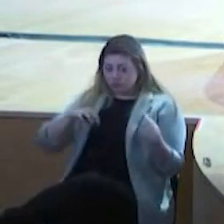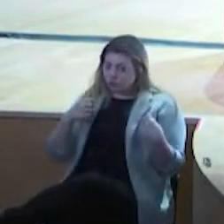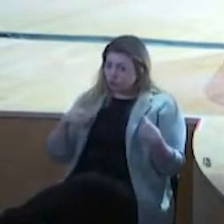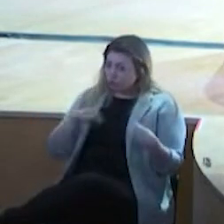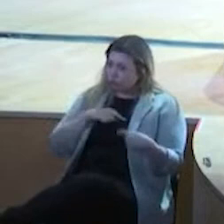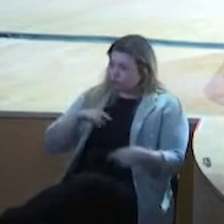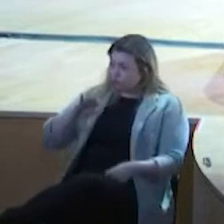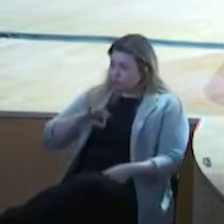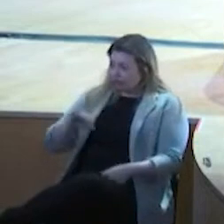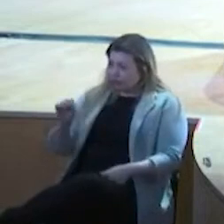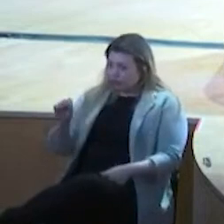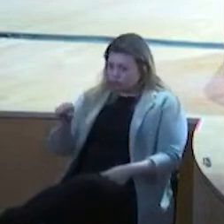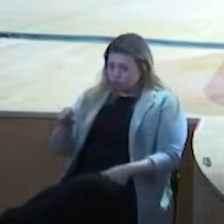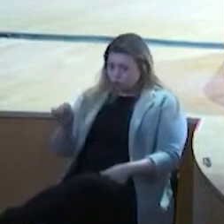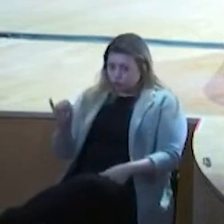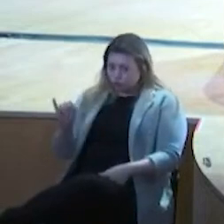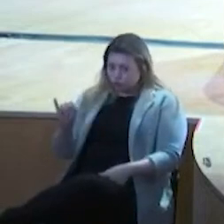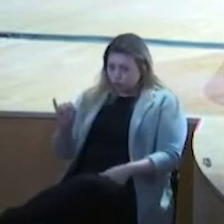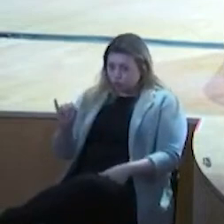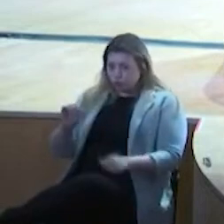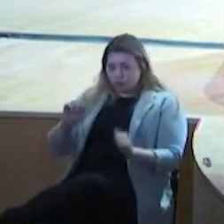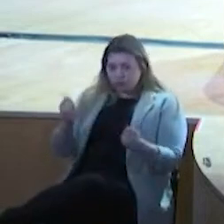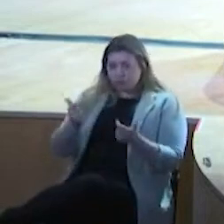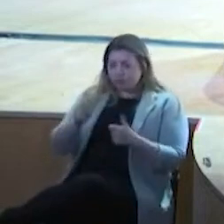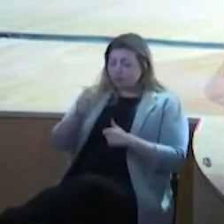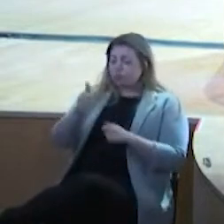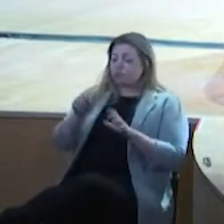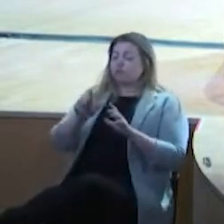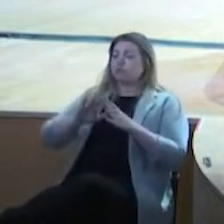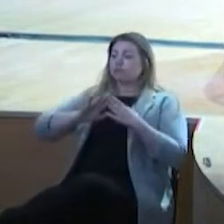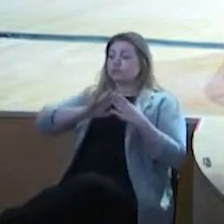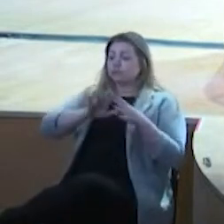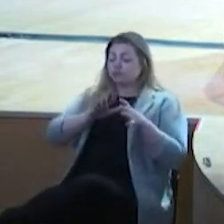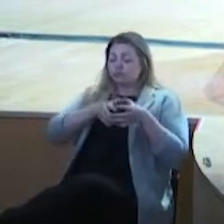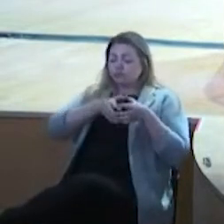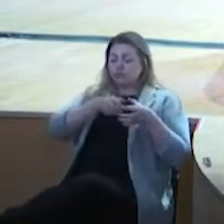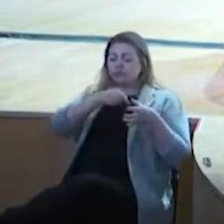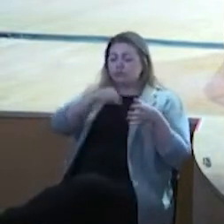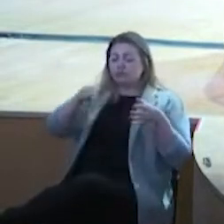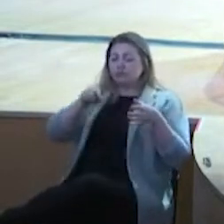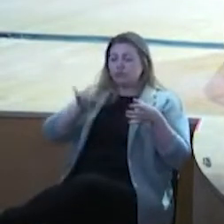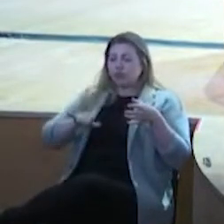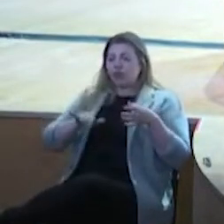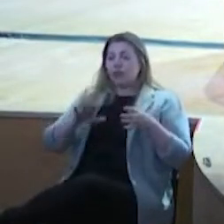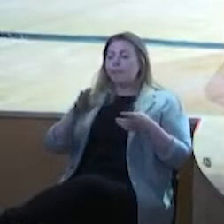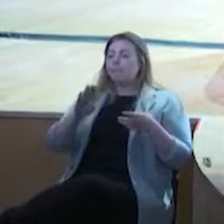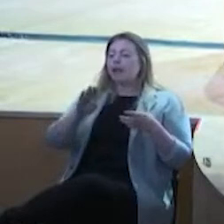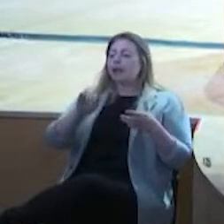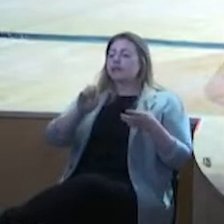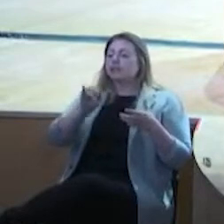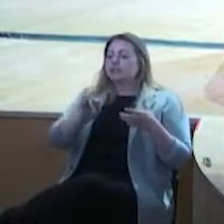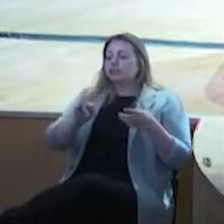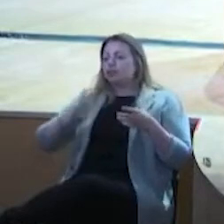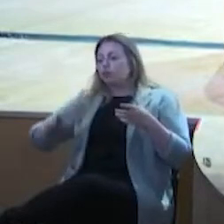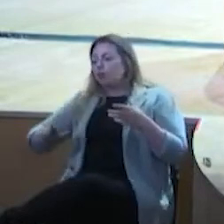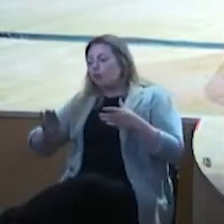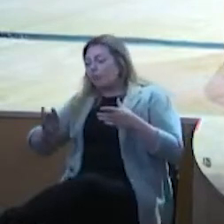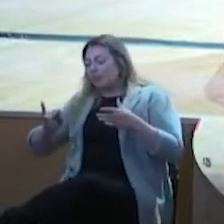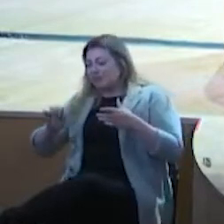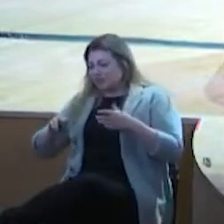also, all of the 10 tribes, Upper Basin and Lower Basin, that depend on this